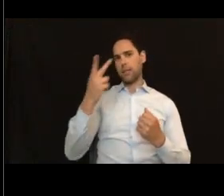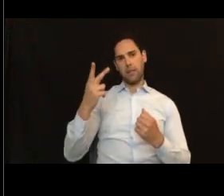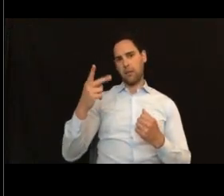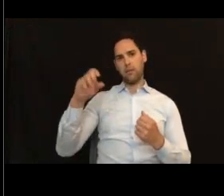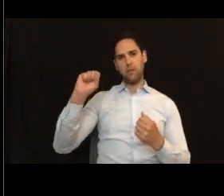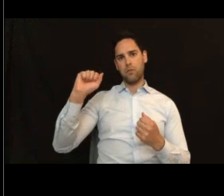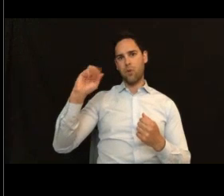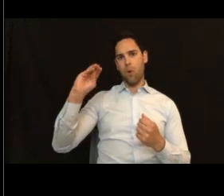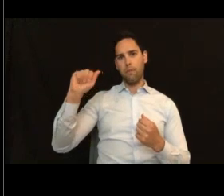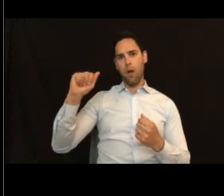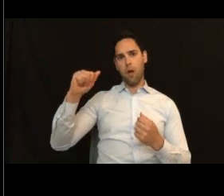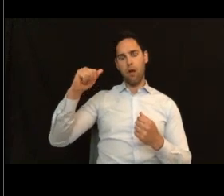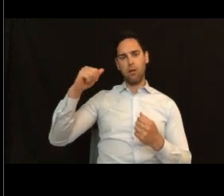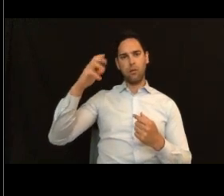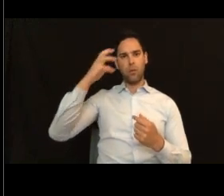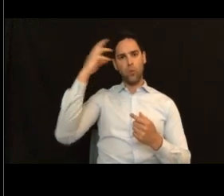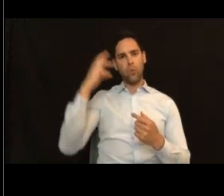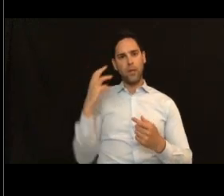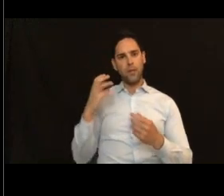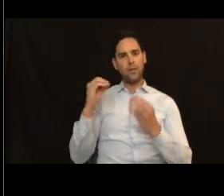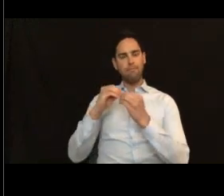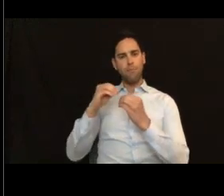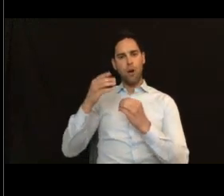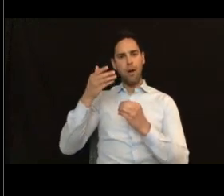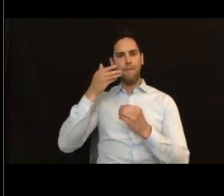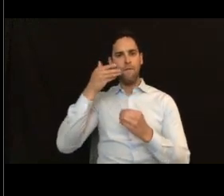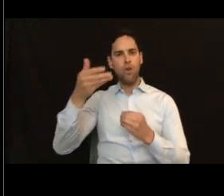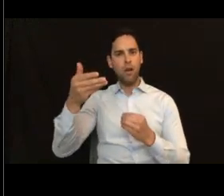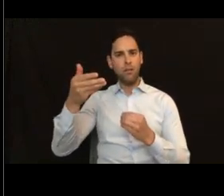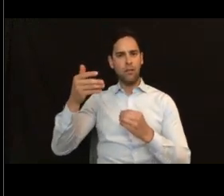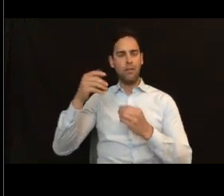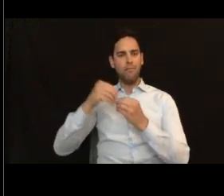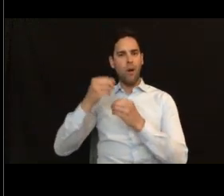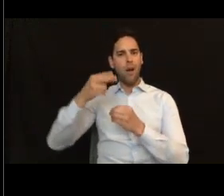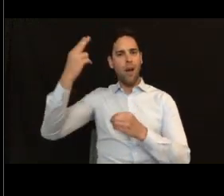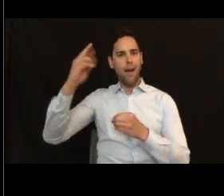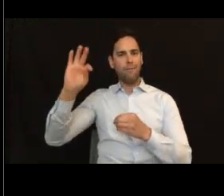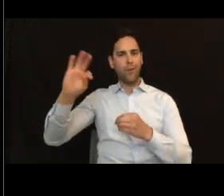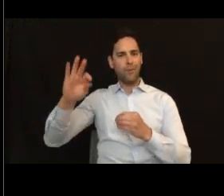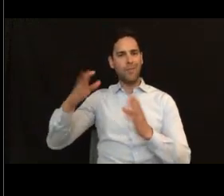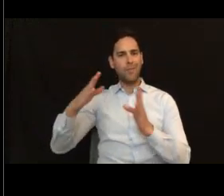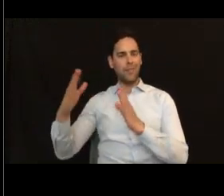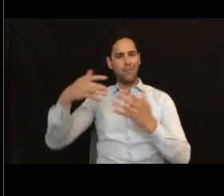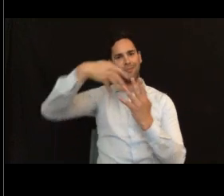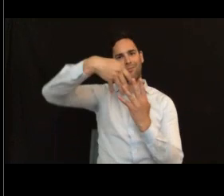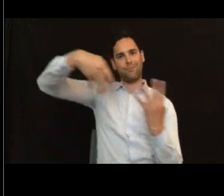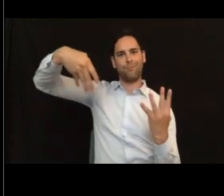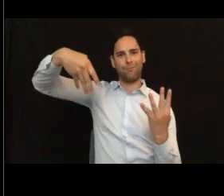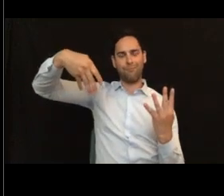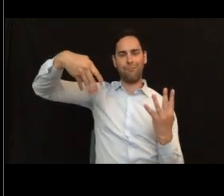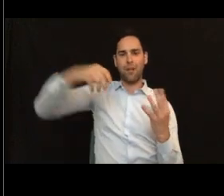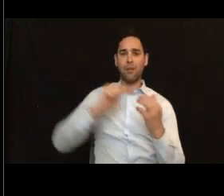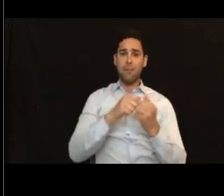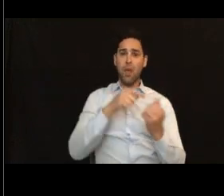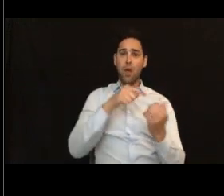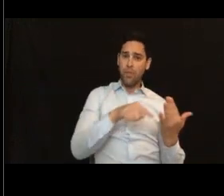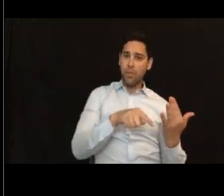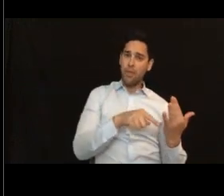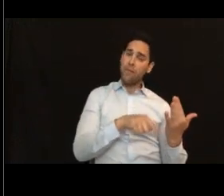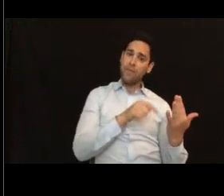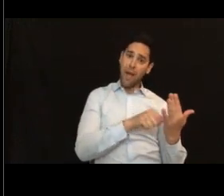way fronter than even the frontist speaker groups from previous studies, which are the gay men from